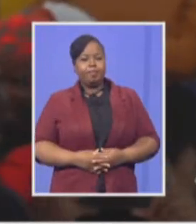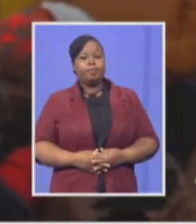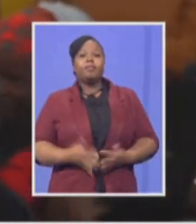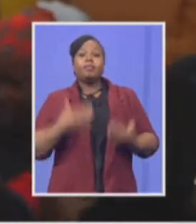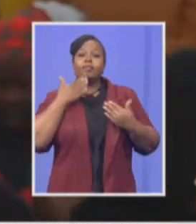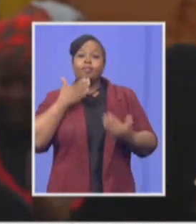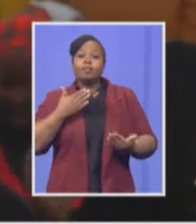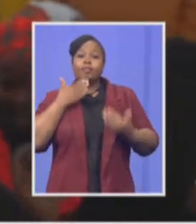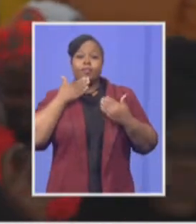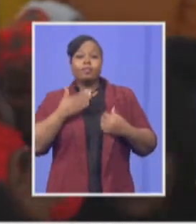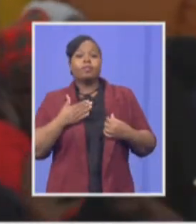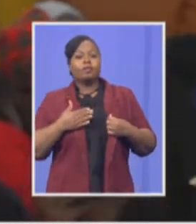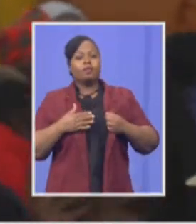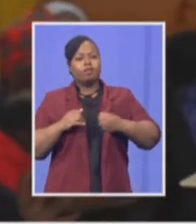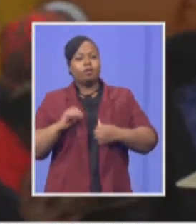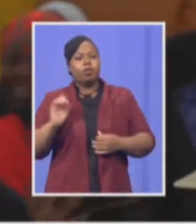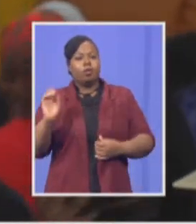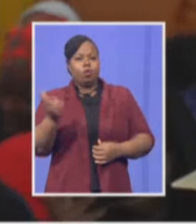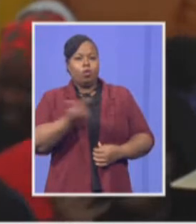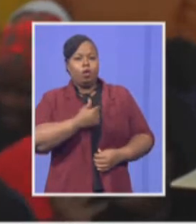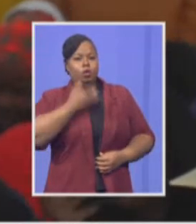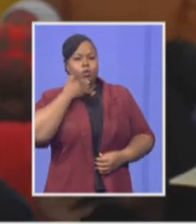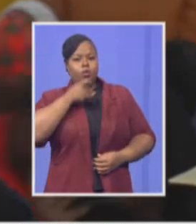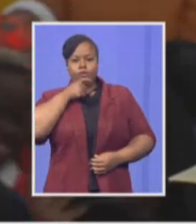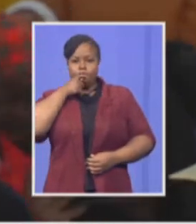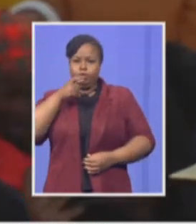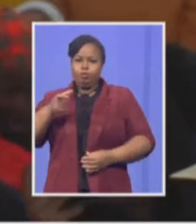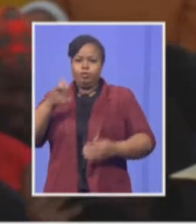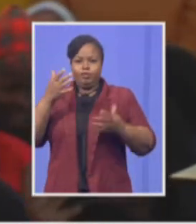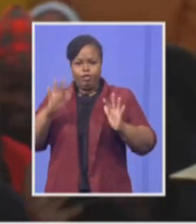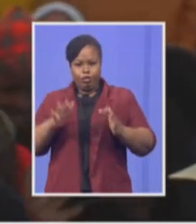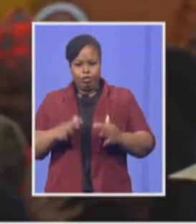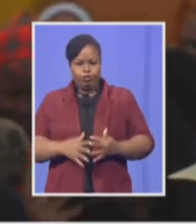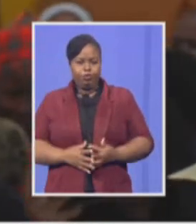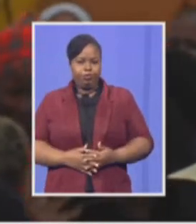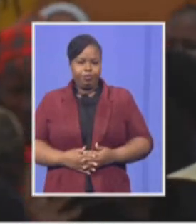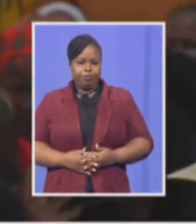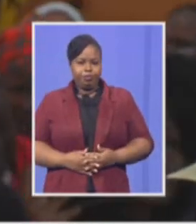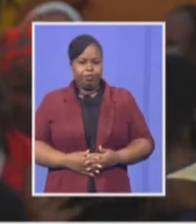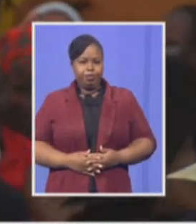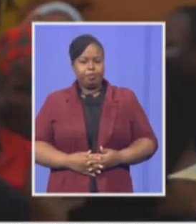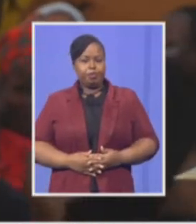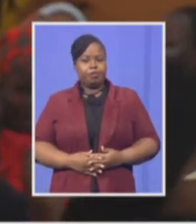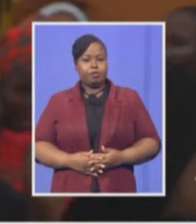Masibonga kakhulu for yonke imbono esenishere nathi.